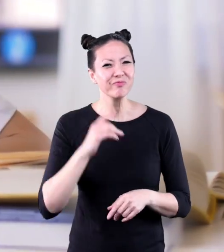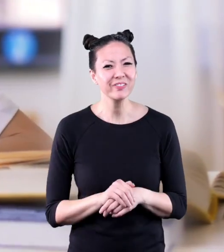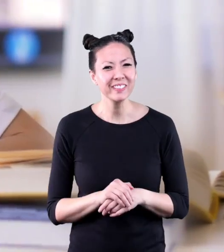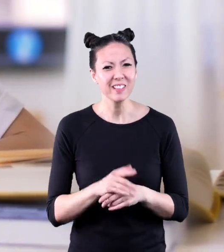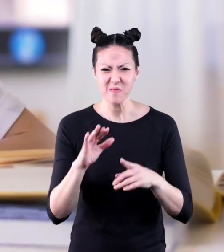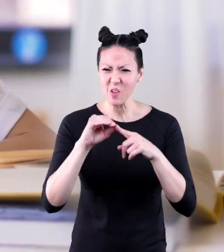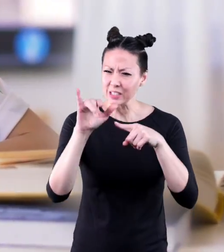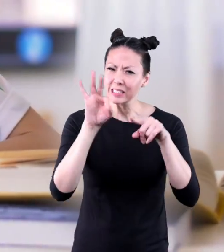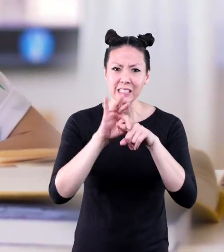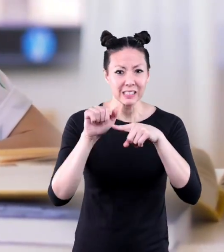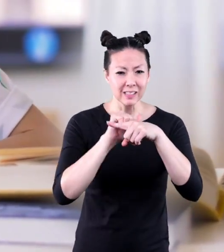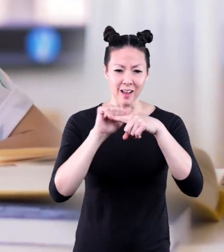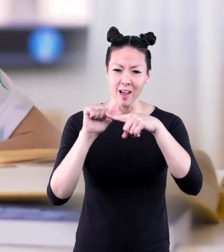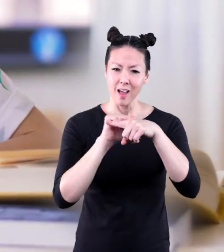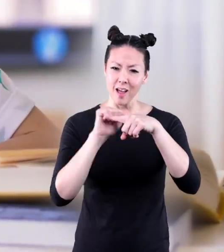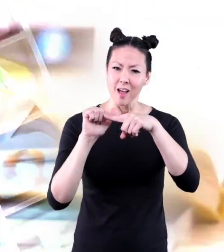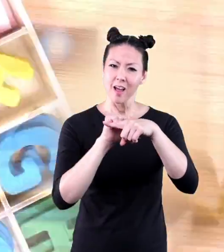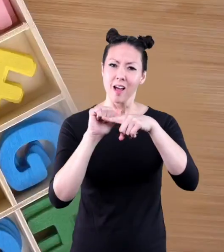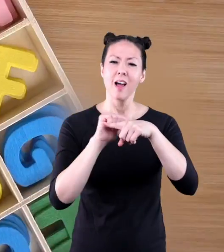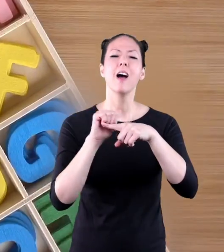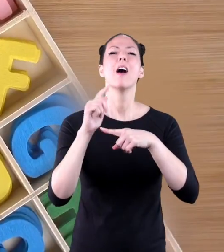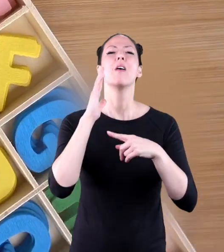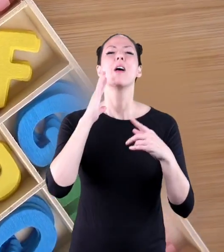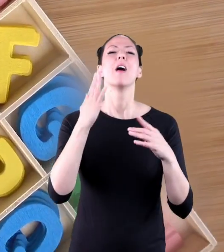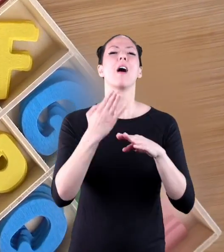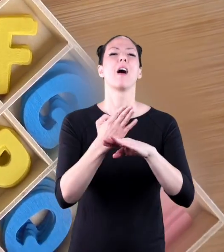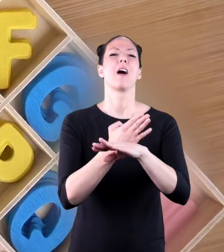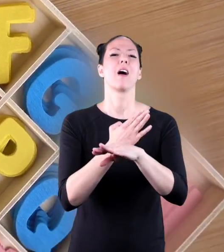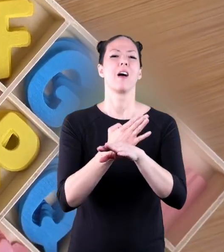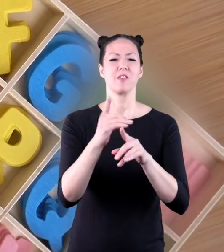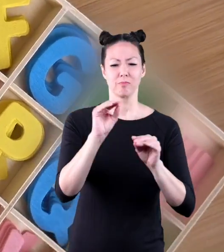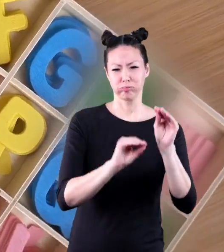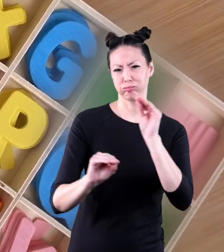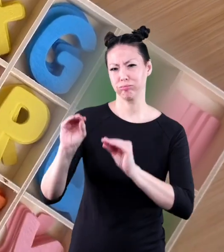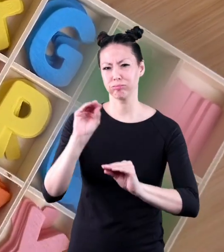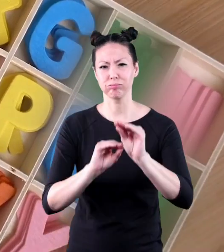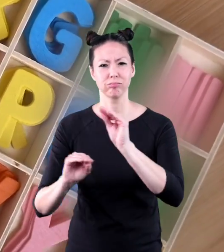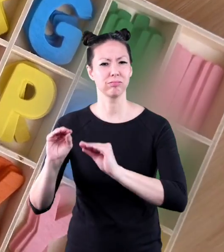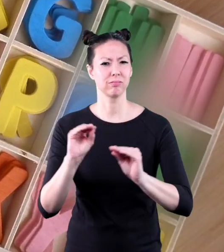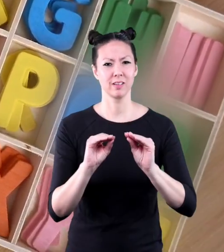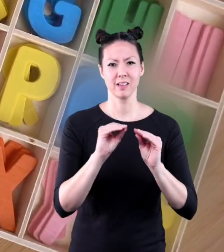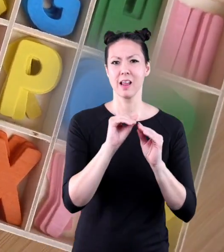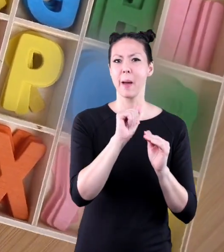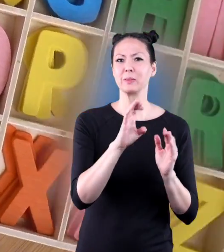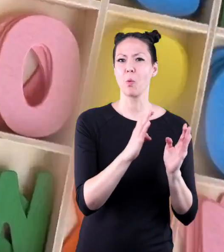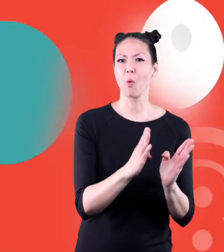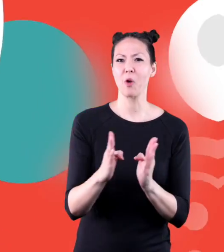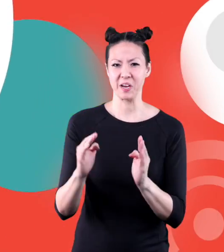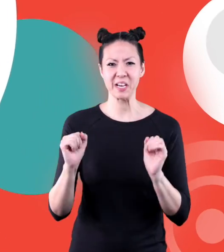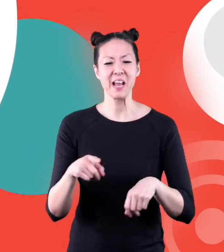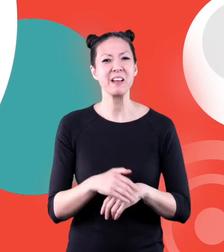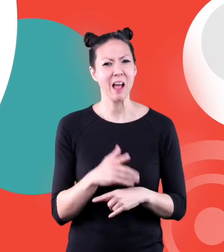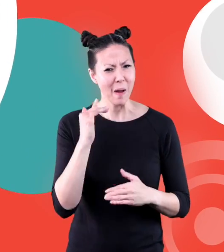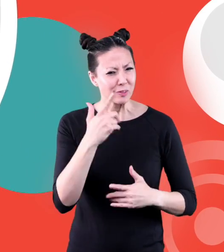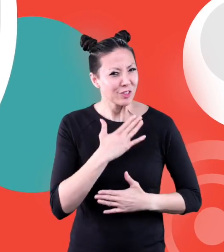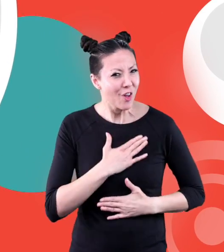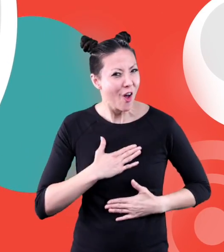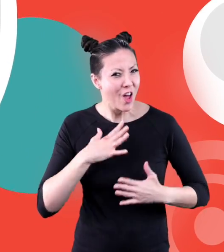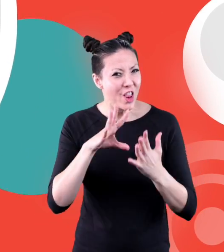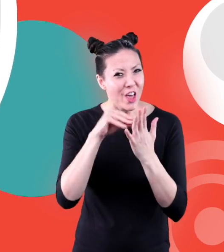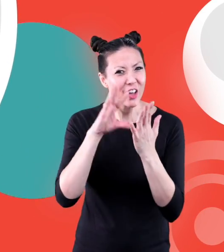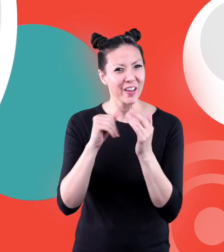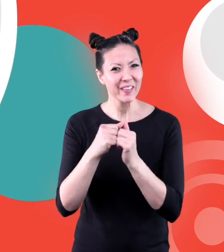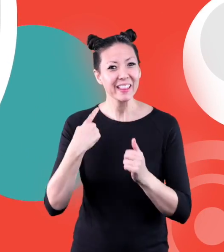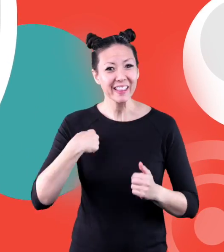you practice, the better you'll do. Soon, you'll be arranging everything in alphabetical order. Hope you had fun learning